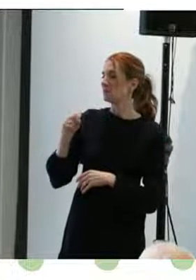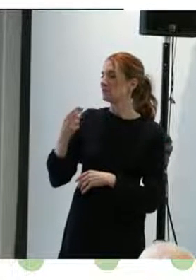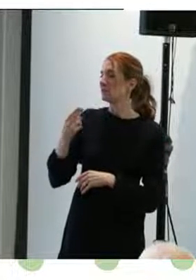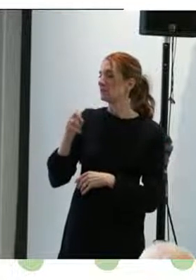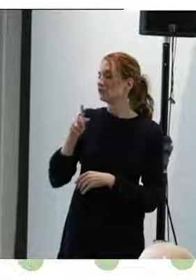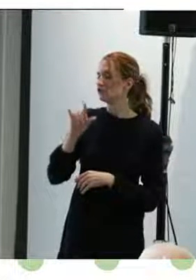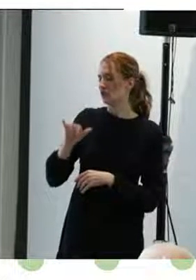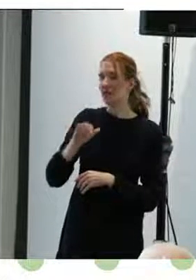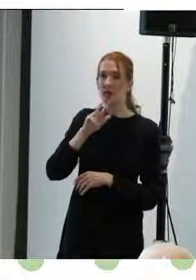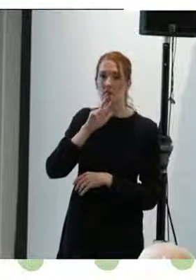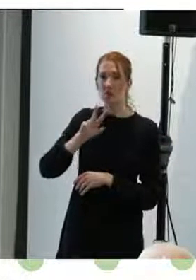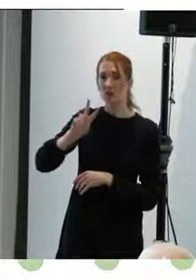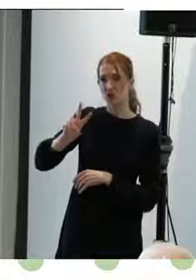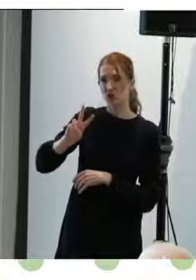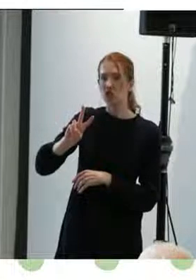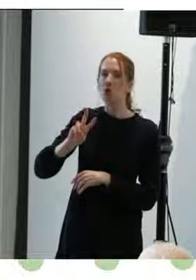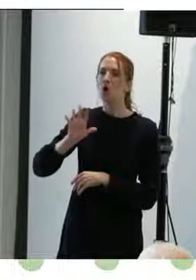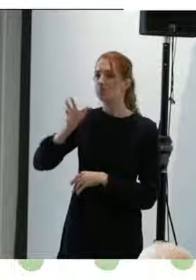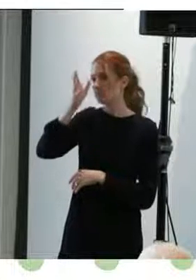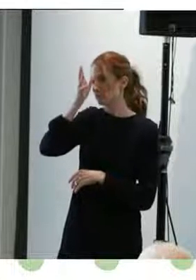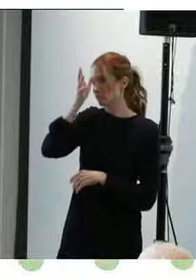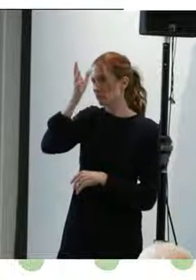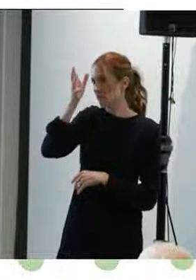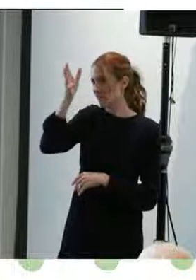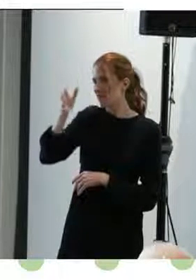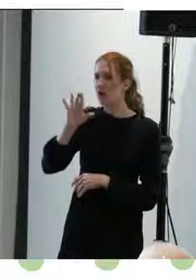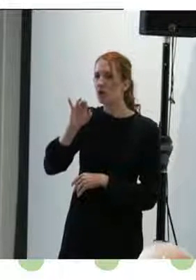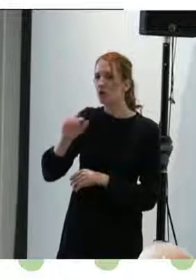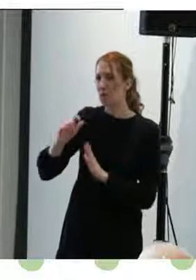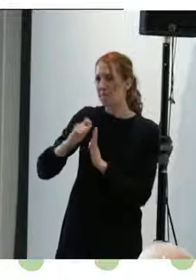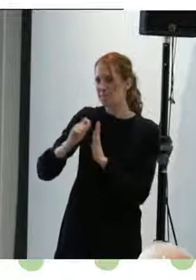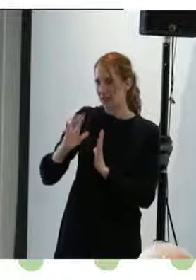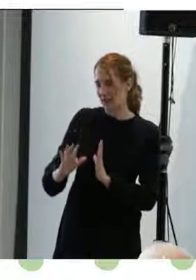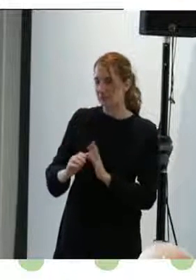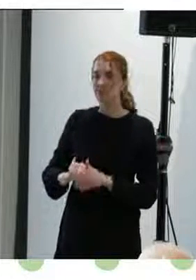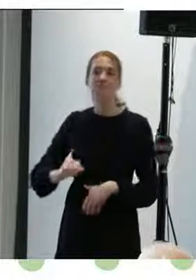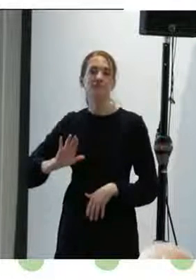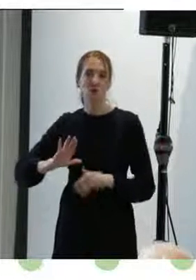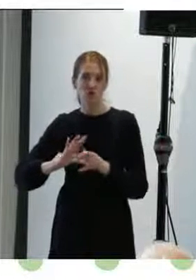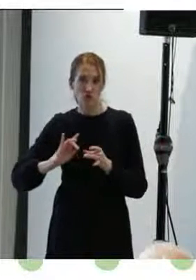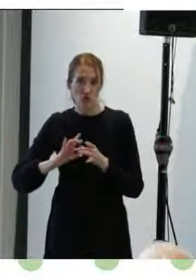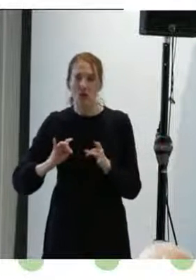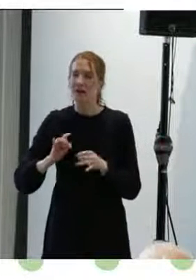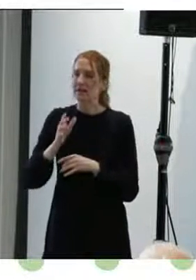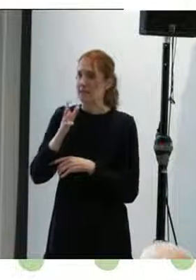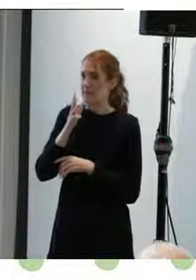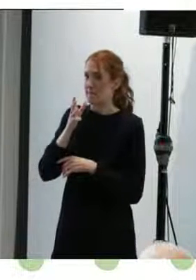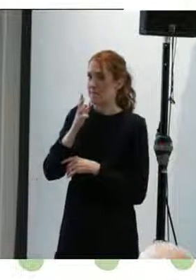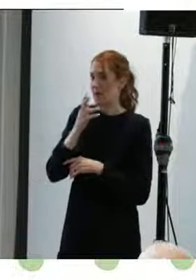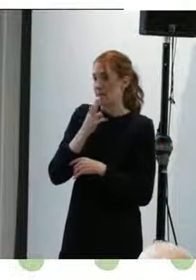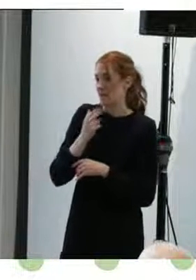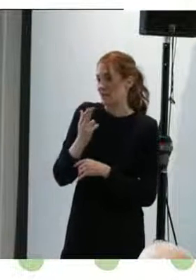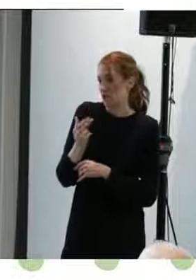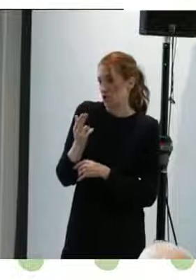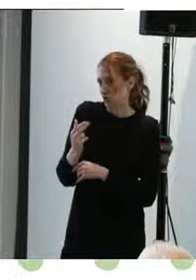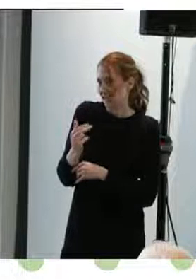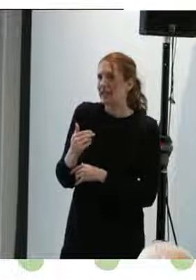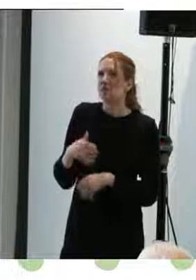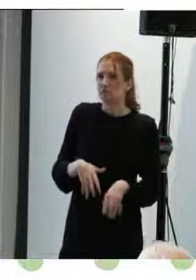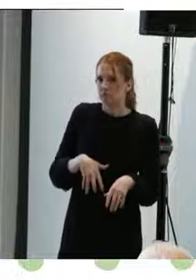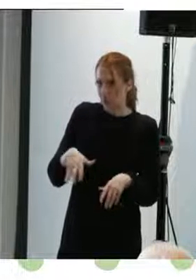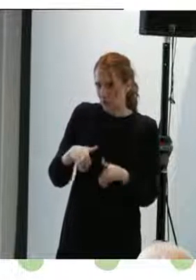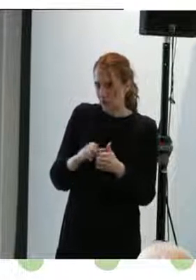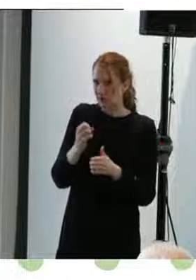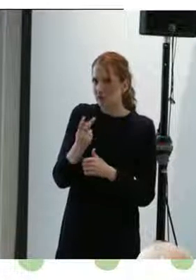woman, and she's the granddaughter of a coal miner. And Shelley tells me her story. Her mom was only 13 when she was born. She grew up